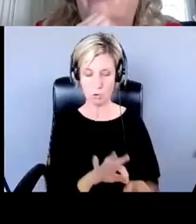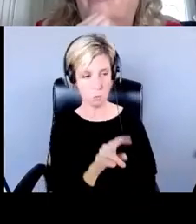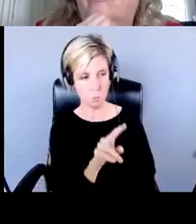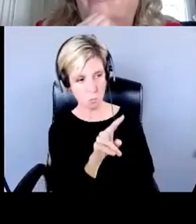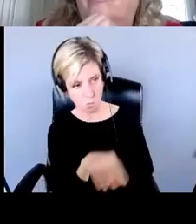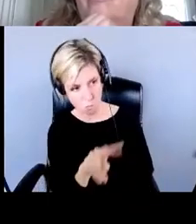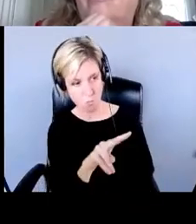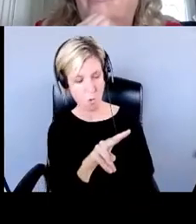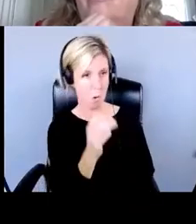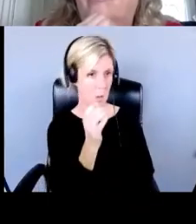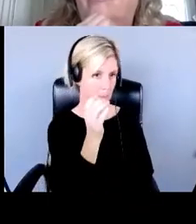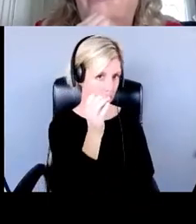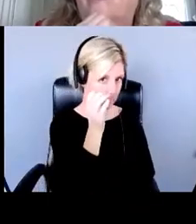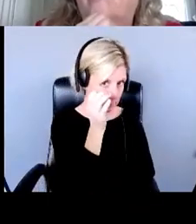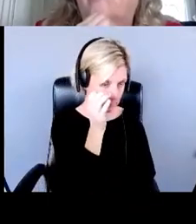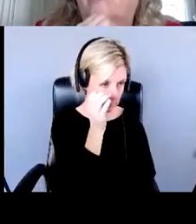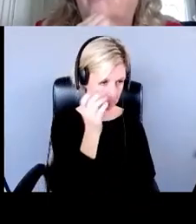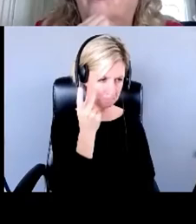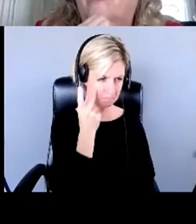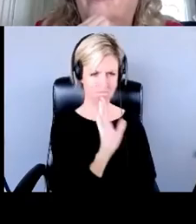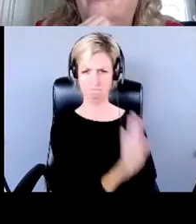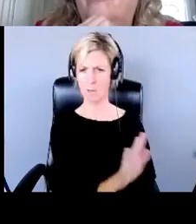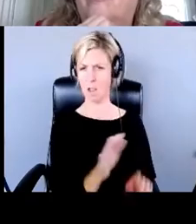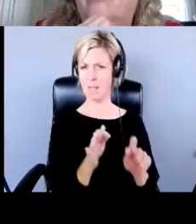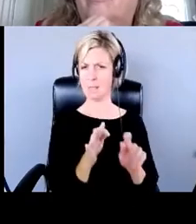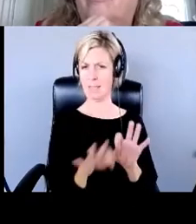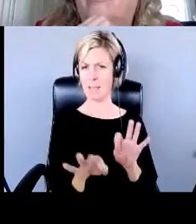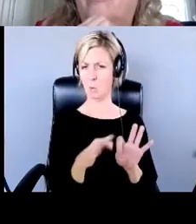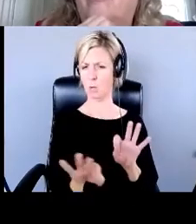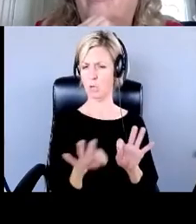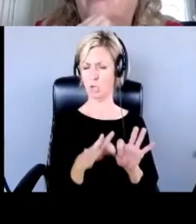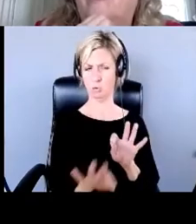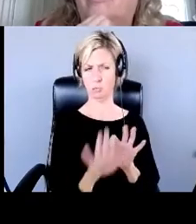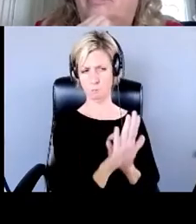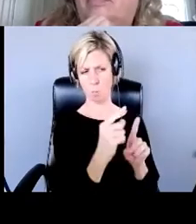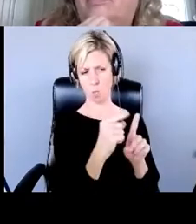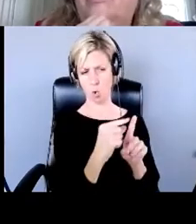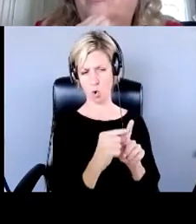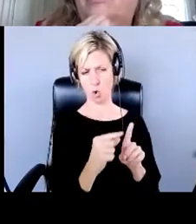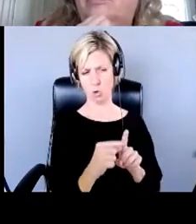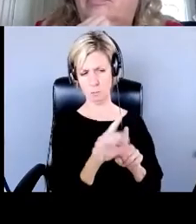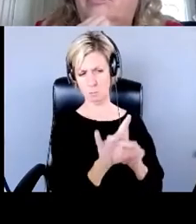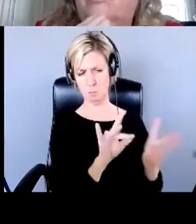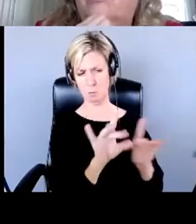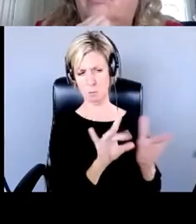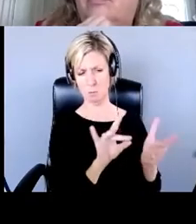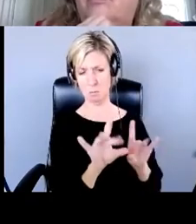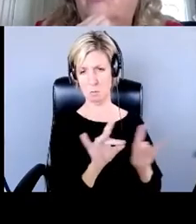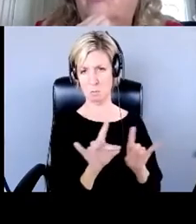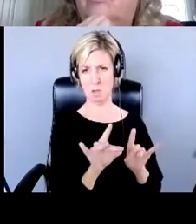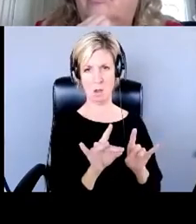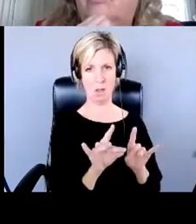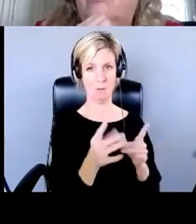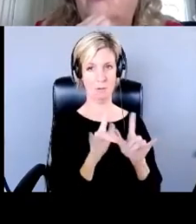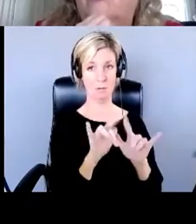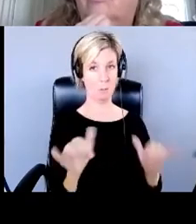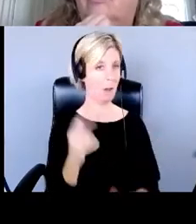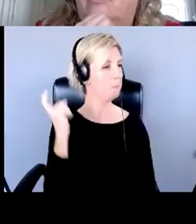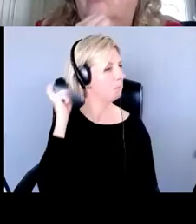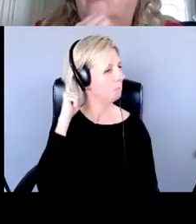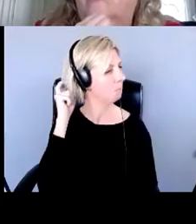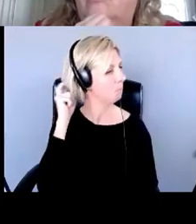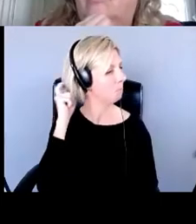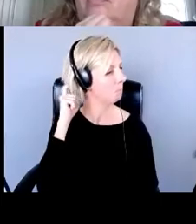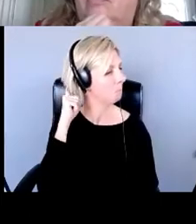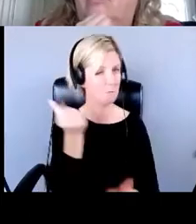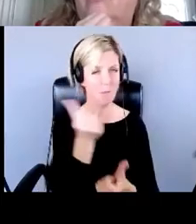the language people are using, always assessing, is there any risk here? Always assessing